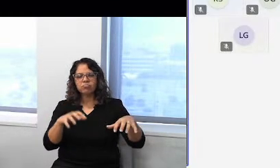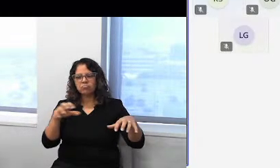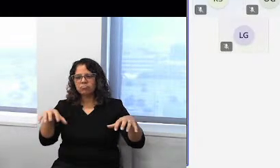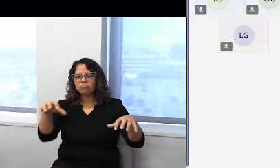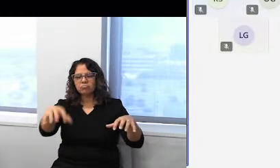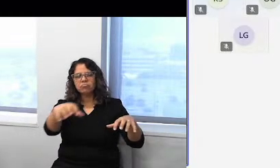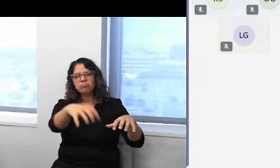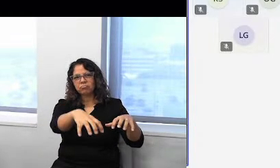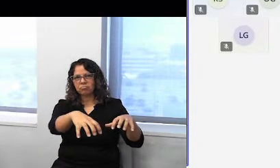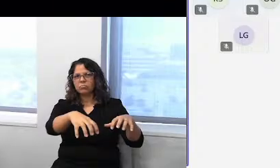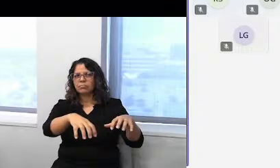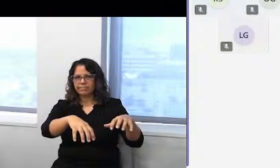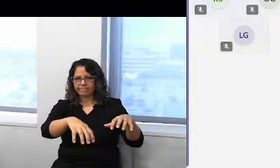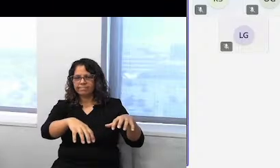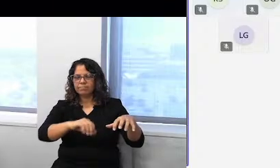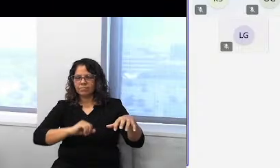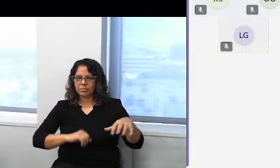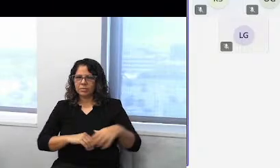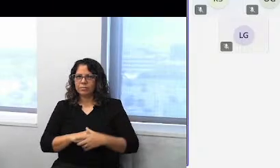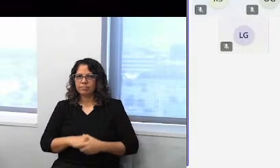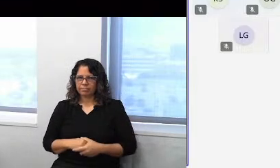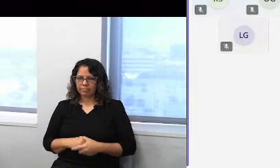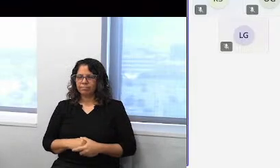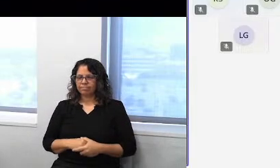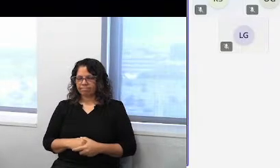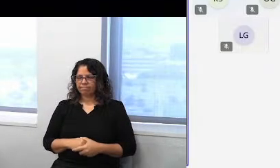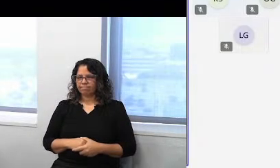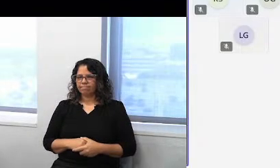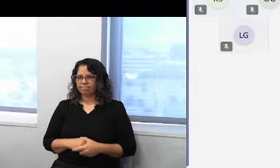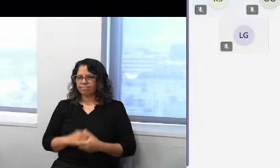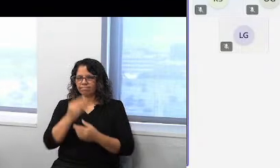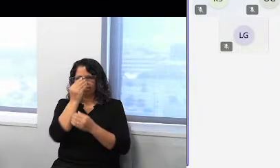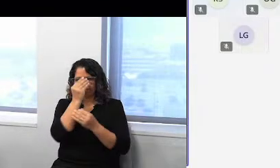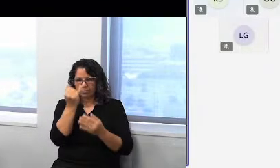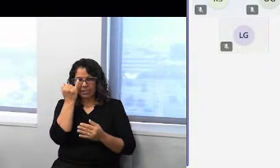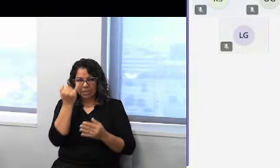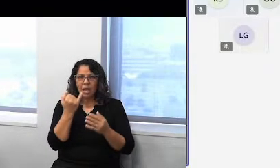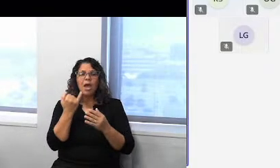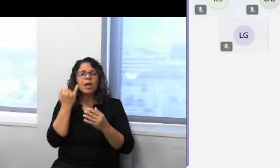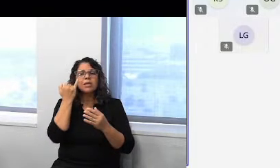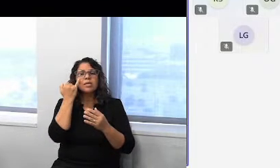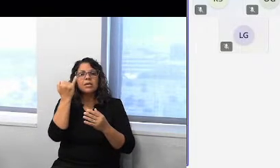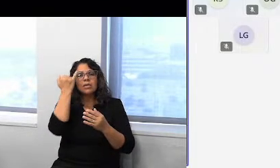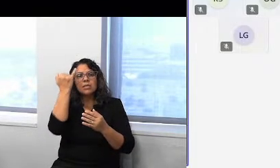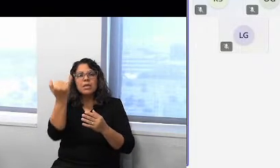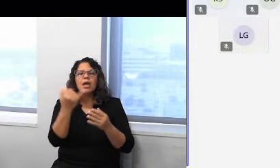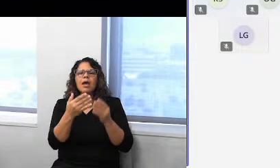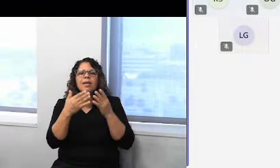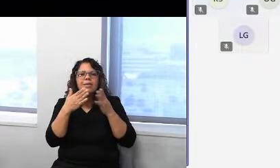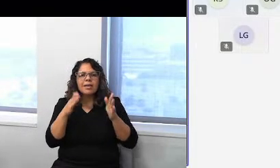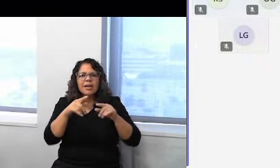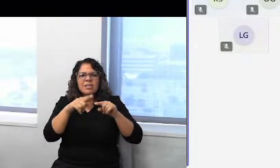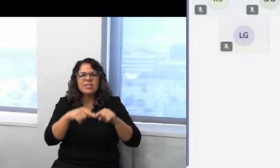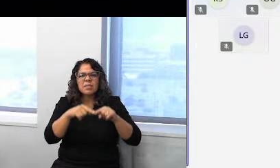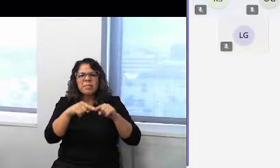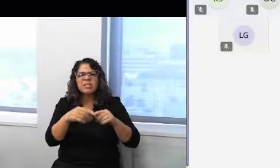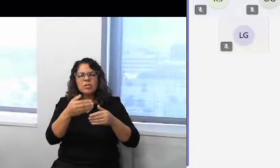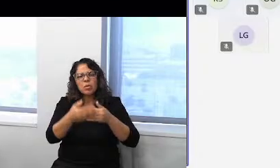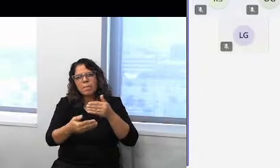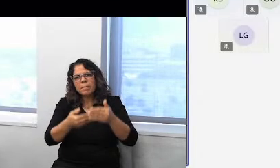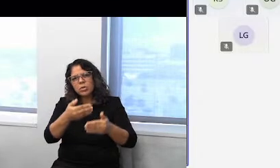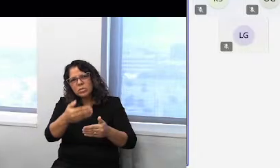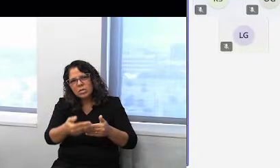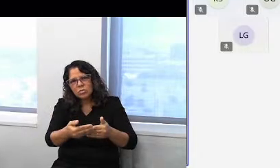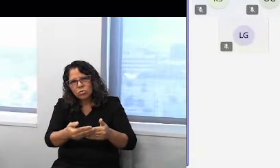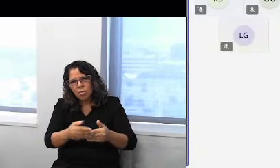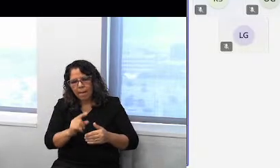minus about 800 megawatts total, 1,200 depending on the stages of these process. The first part of your question